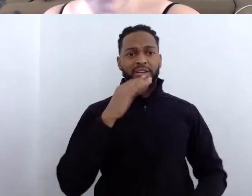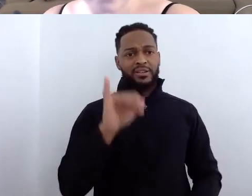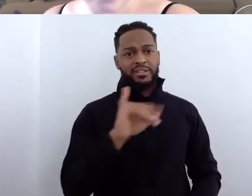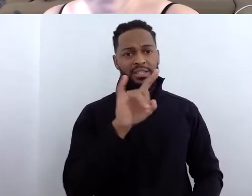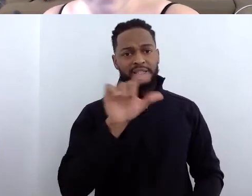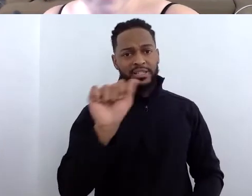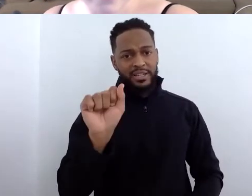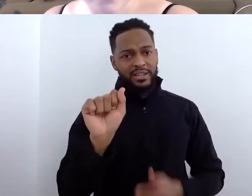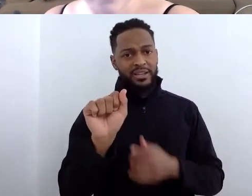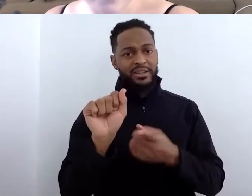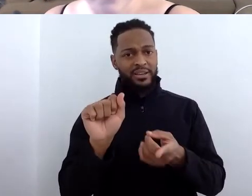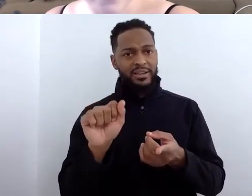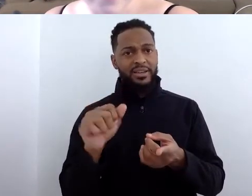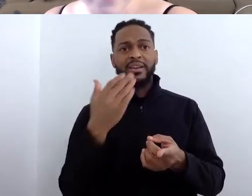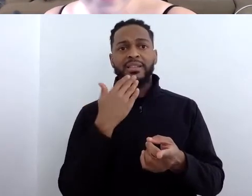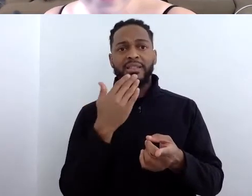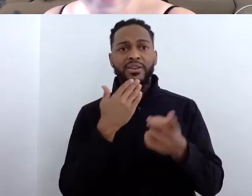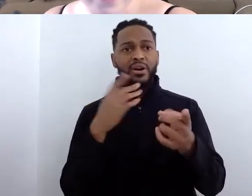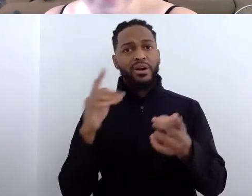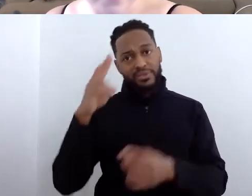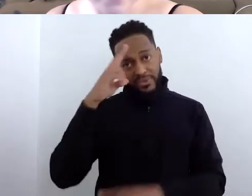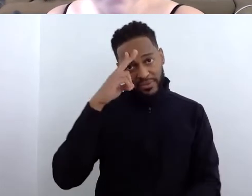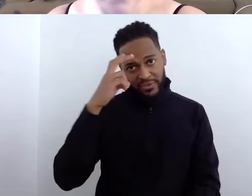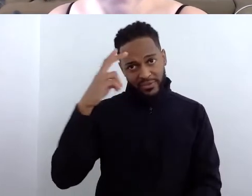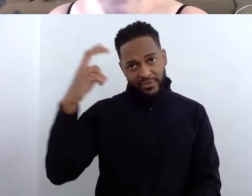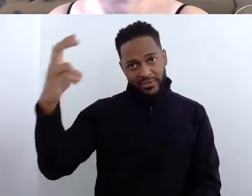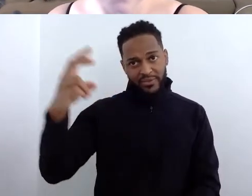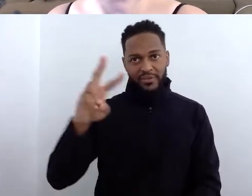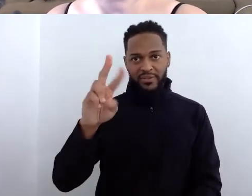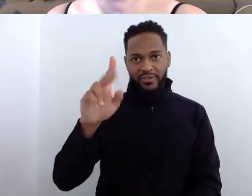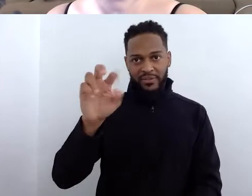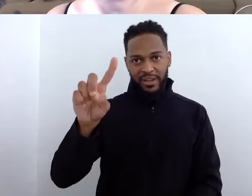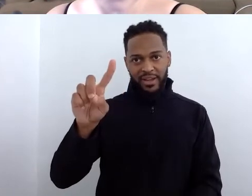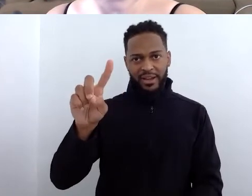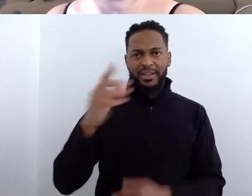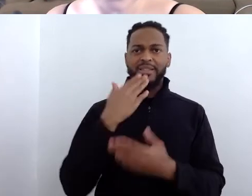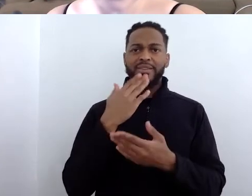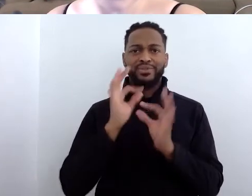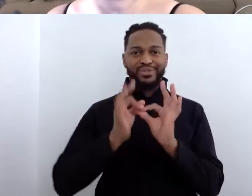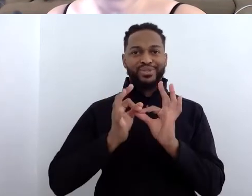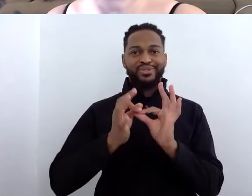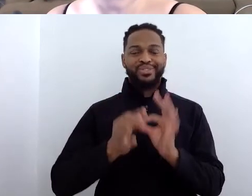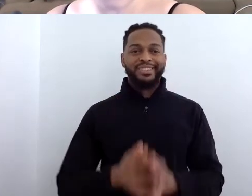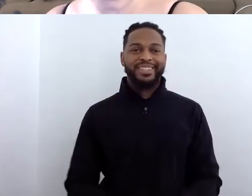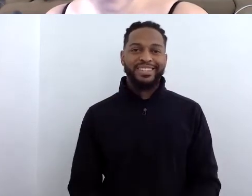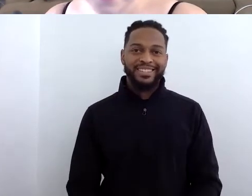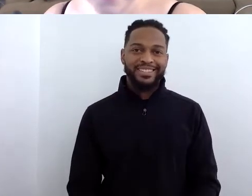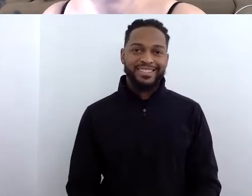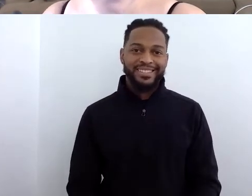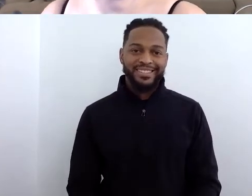And Vladimir, thank you for being our interpreter.